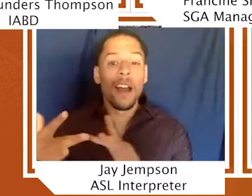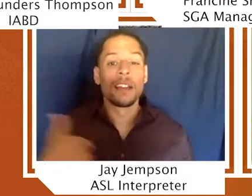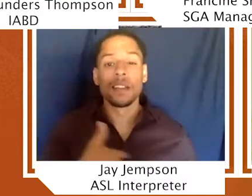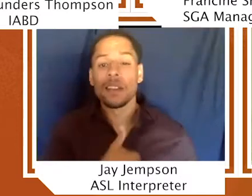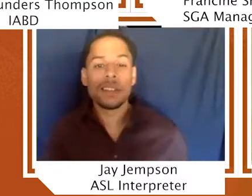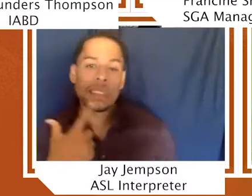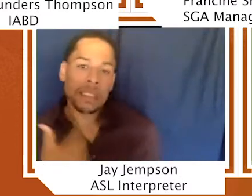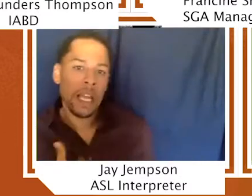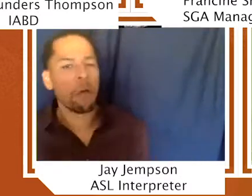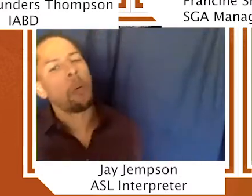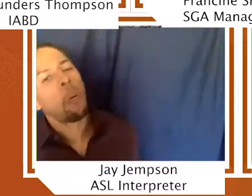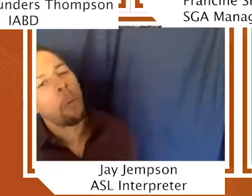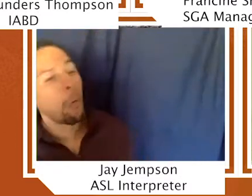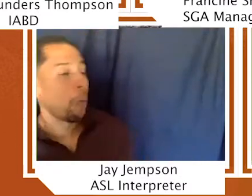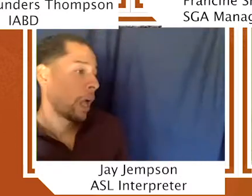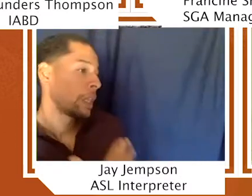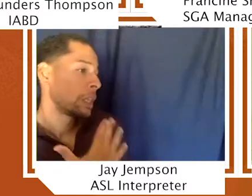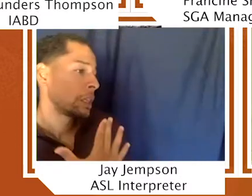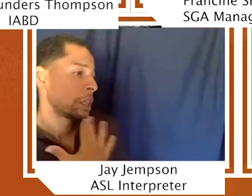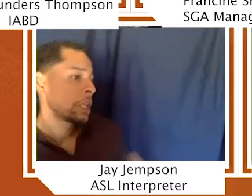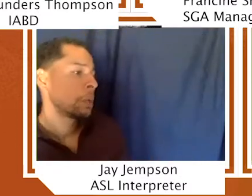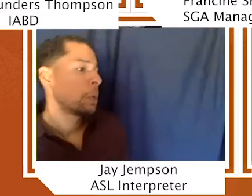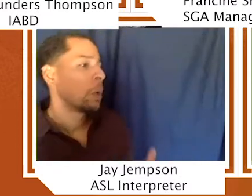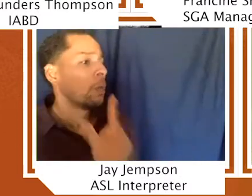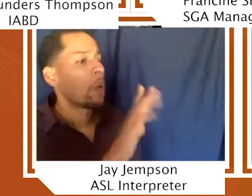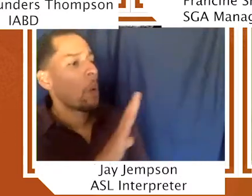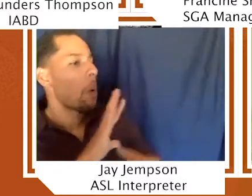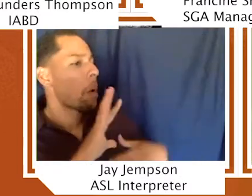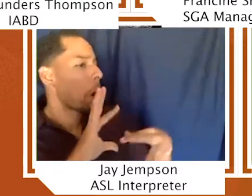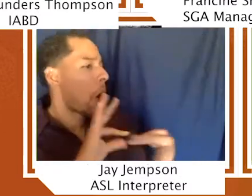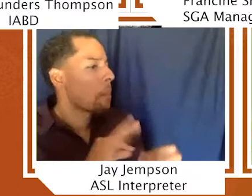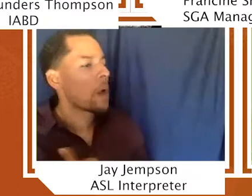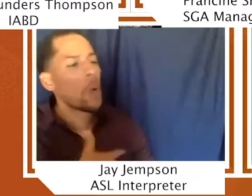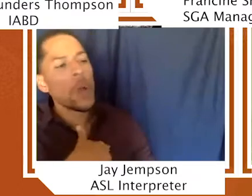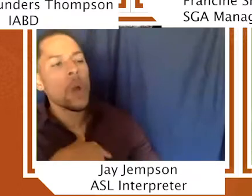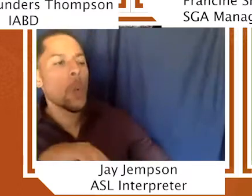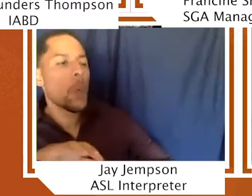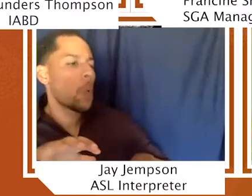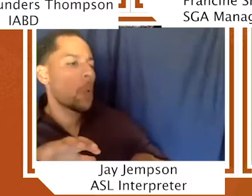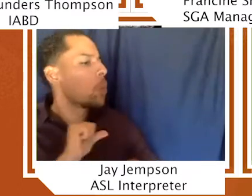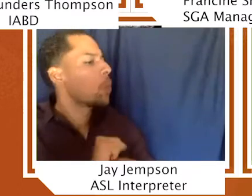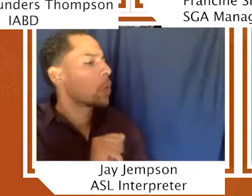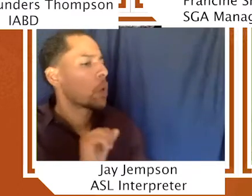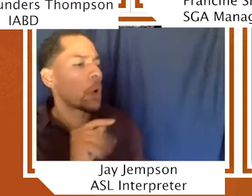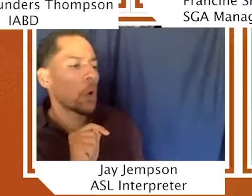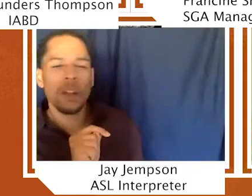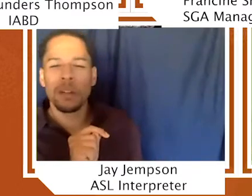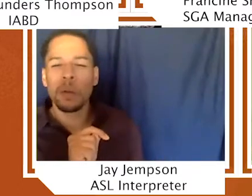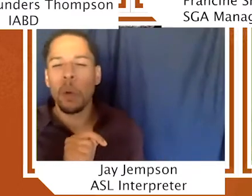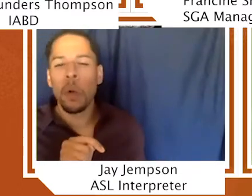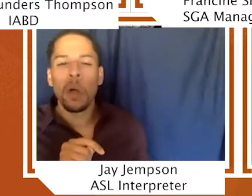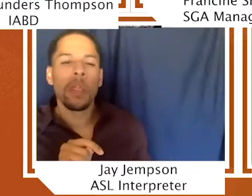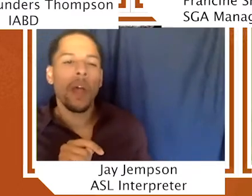We're working on it. You know, the pacifying language. And when I responded with my